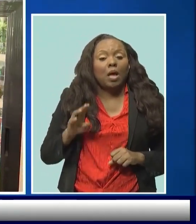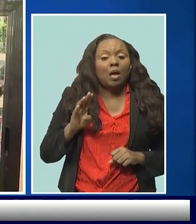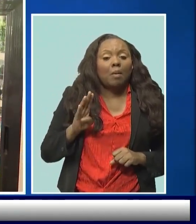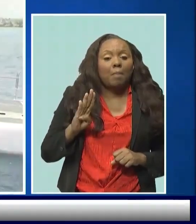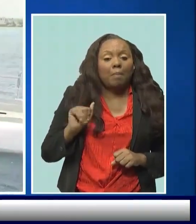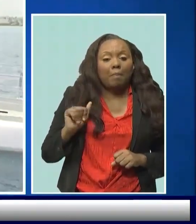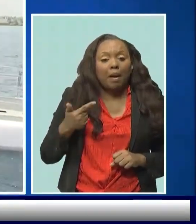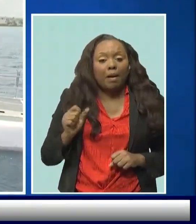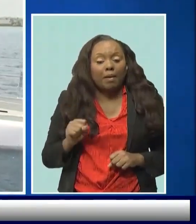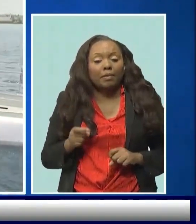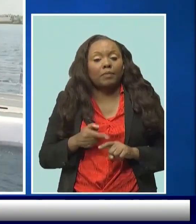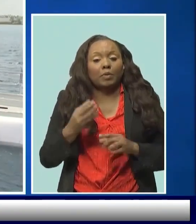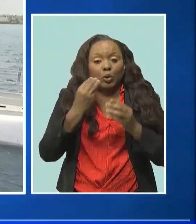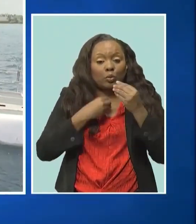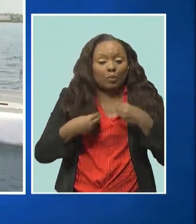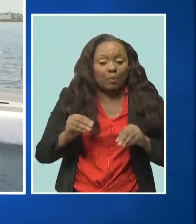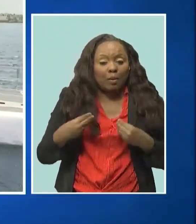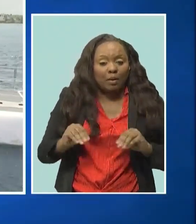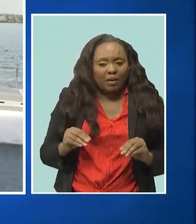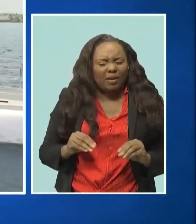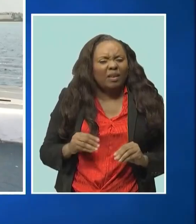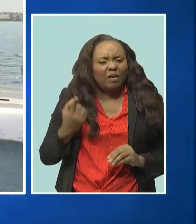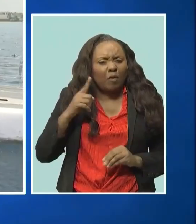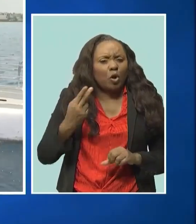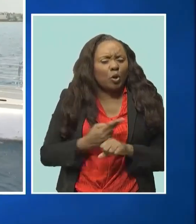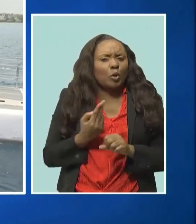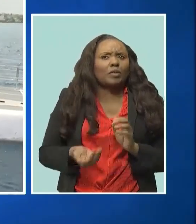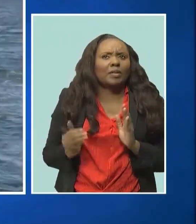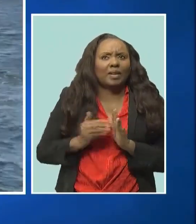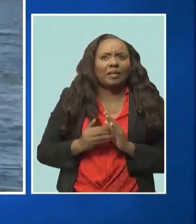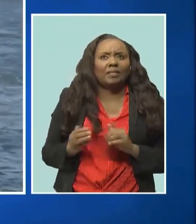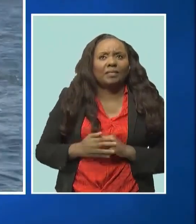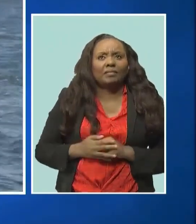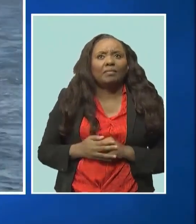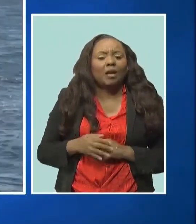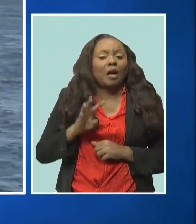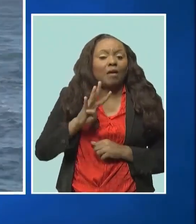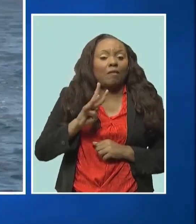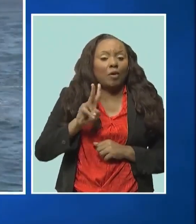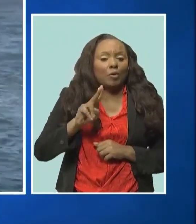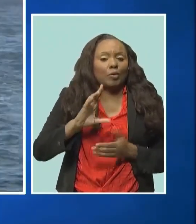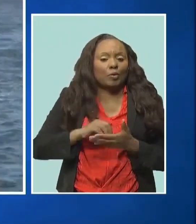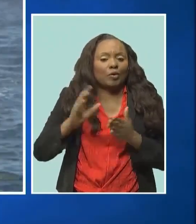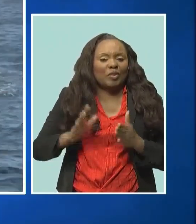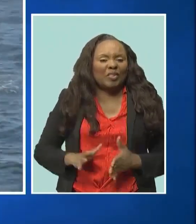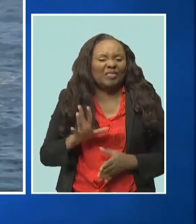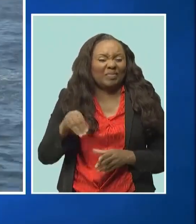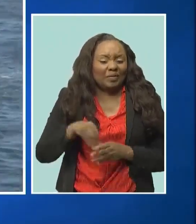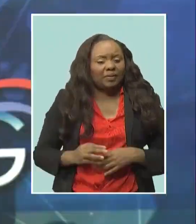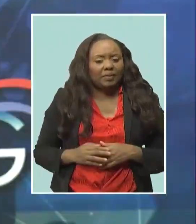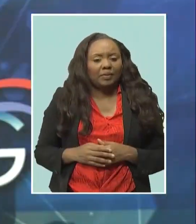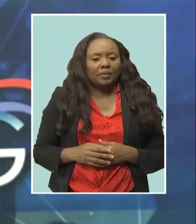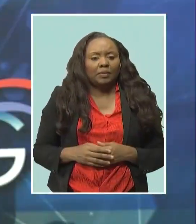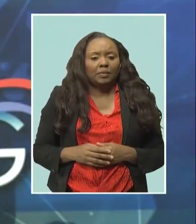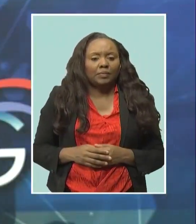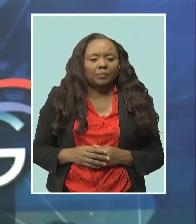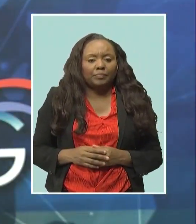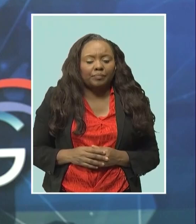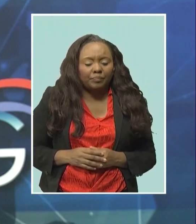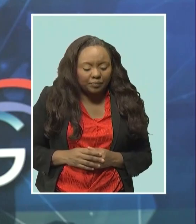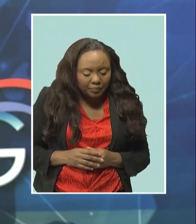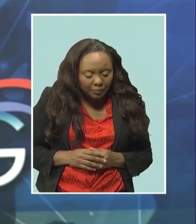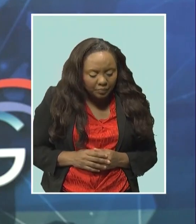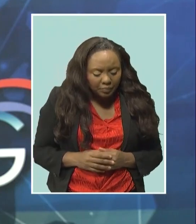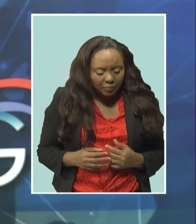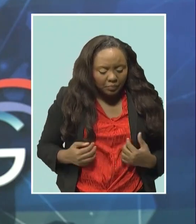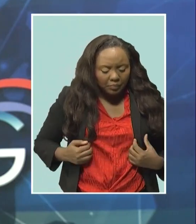supermarket. 47 children in 2 groups made the dive. Wendy Burke, CBC News. Tributes continue to